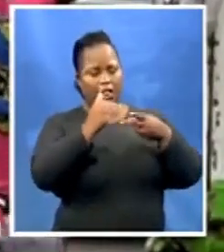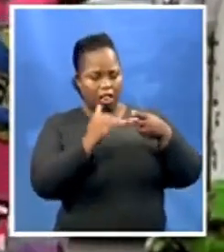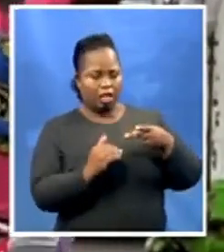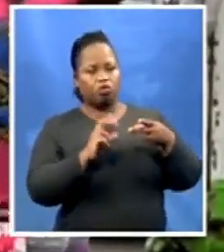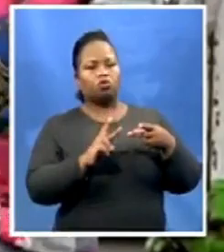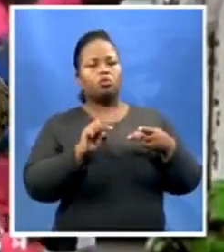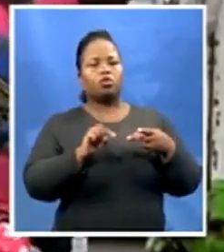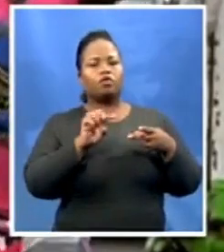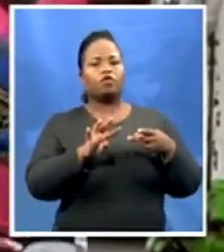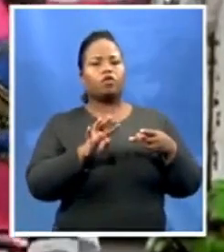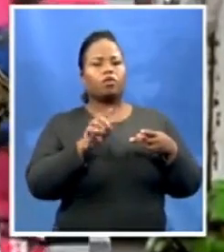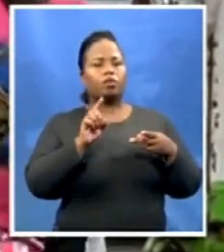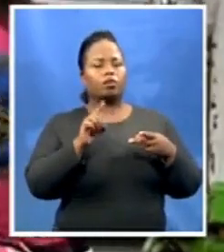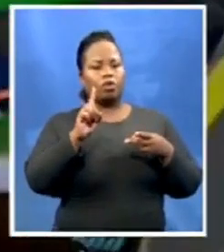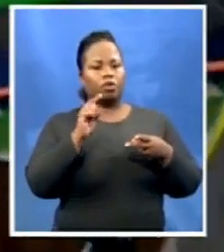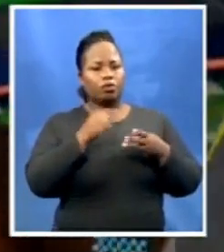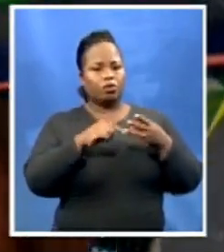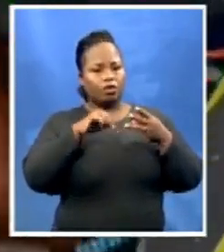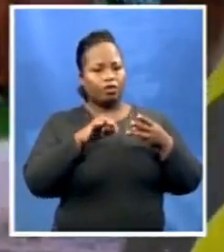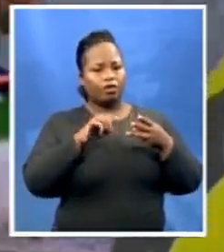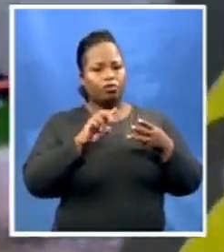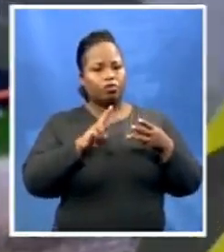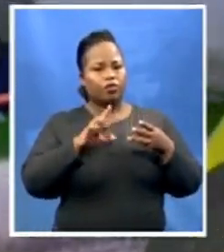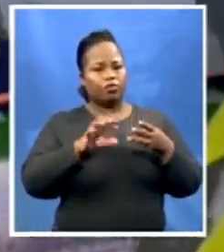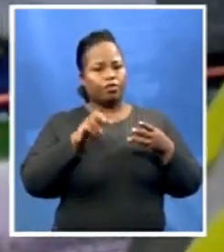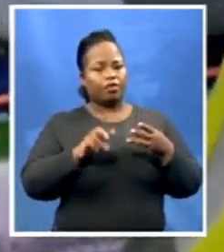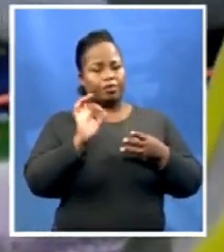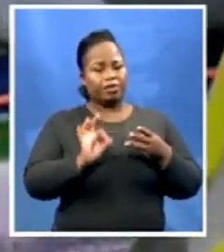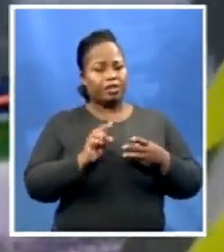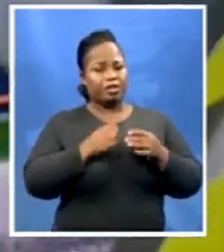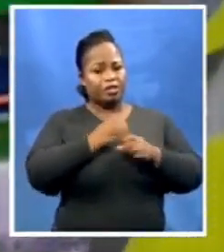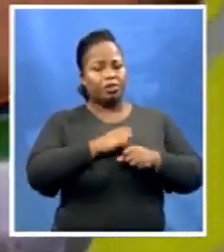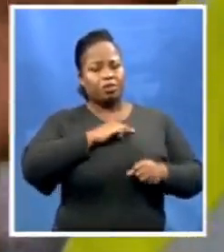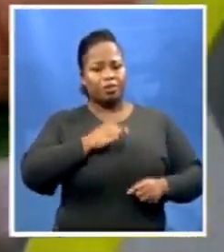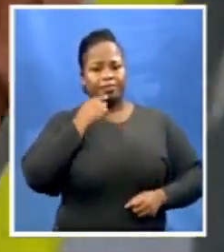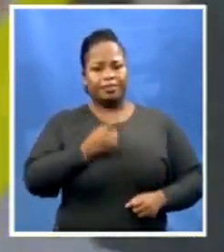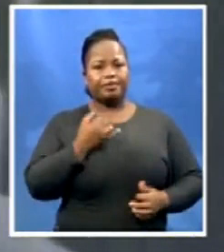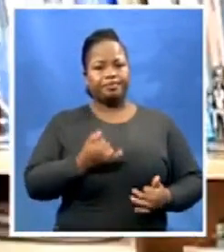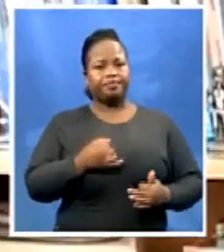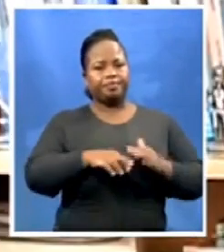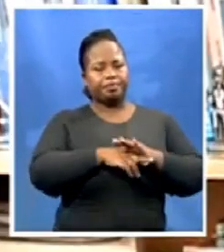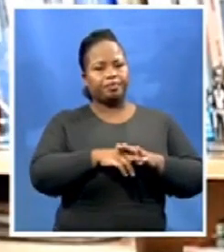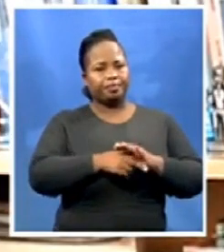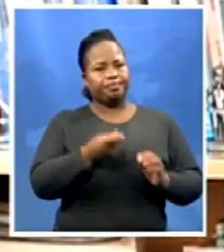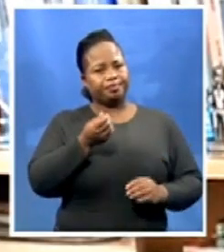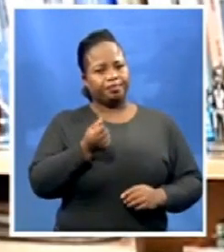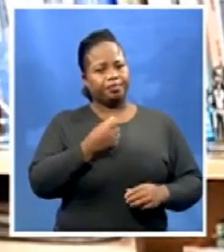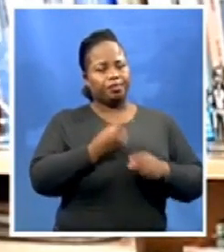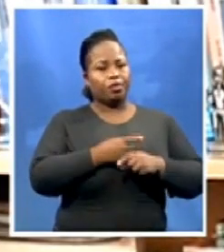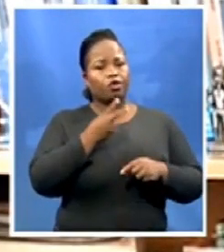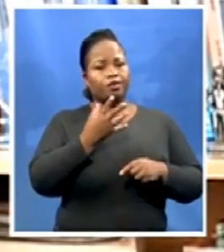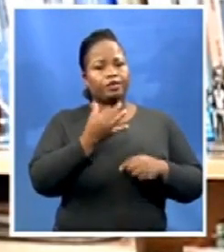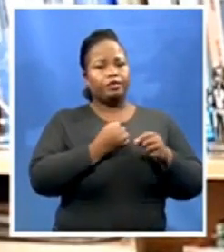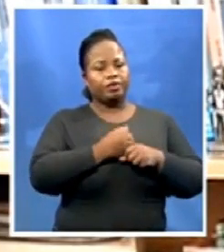5.1% this year. This, the bank says, is the region's first recession in 25 years. Knowing that many